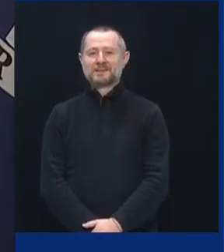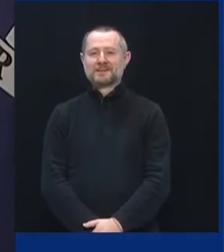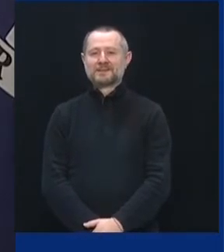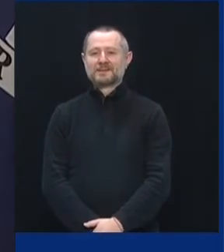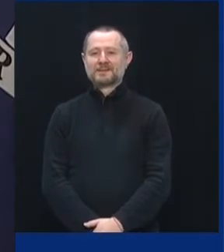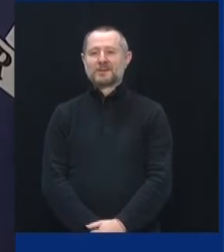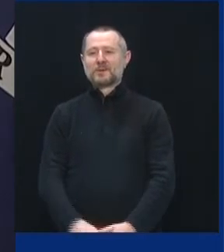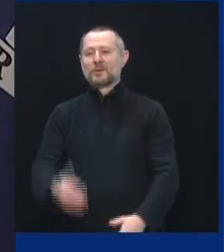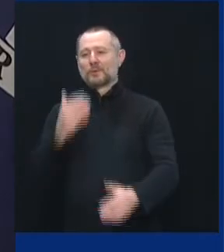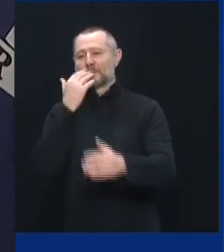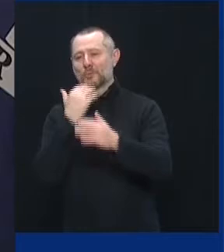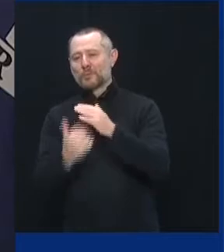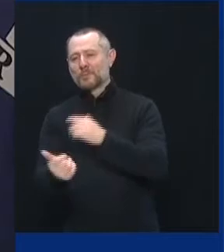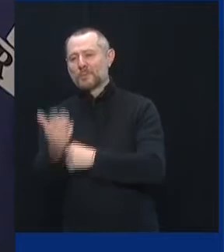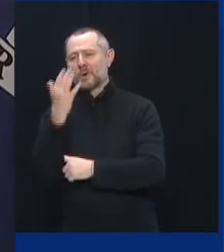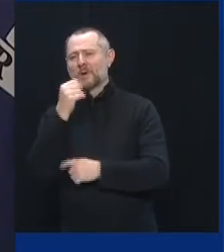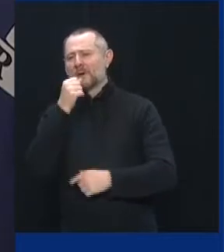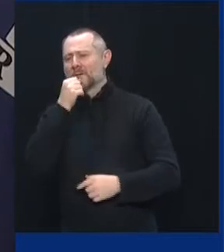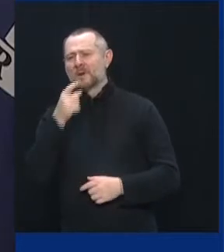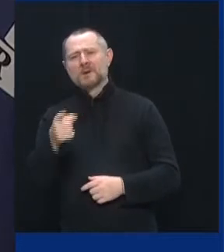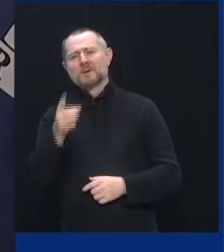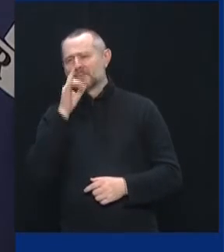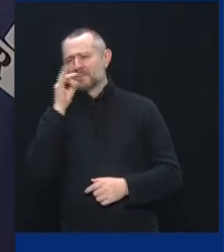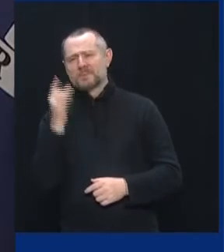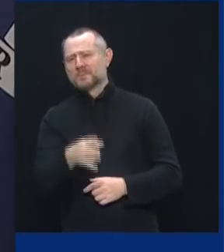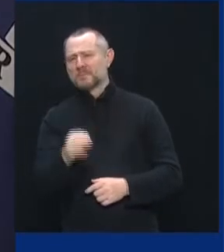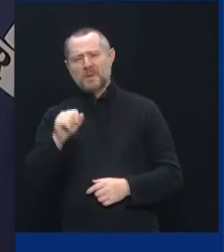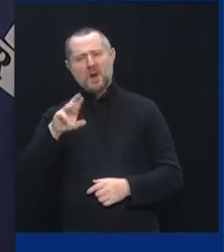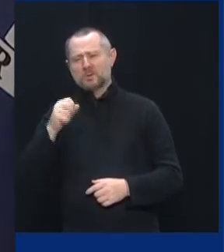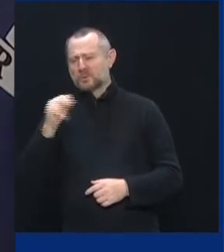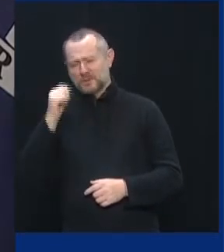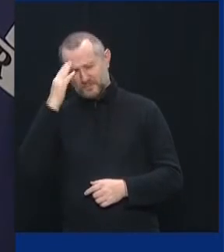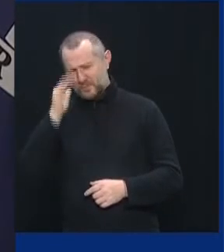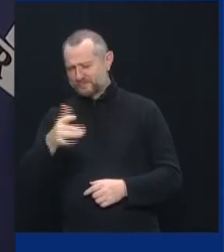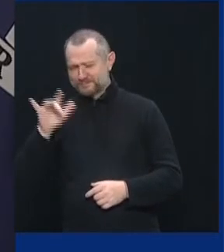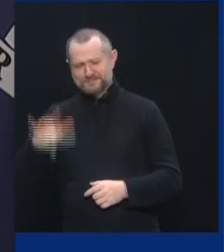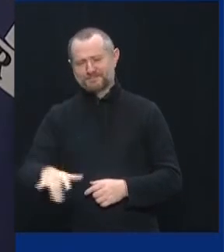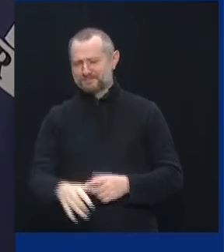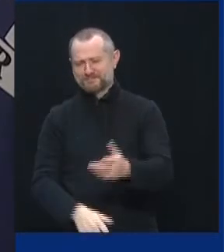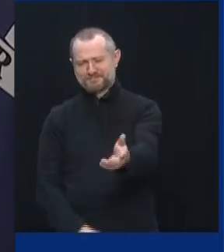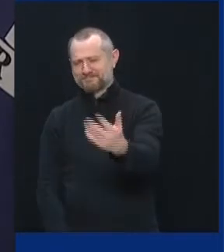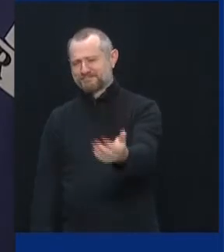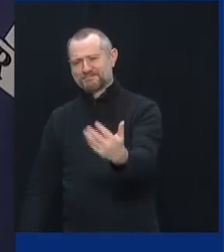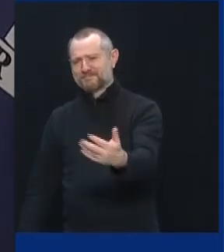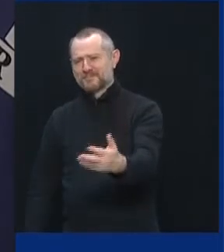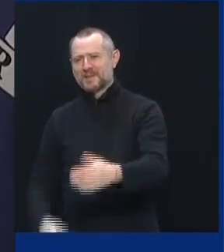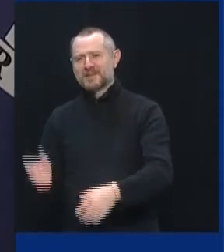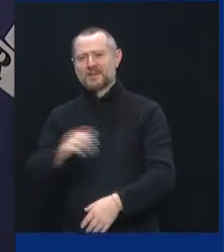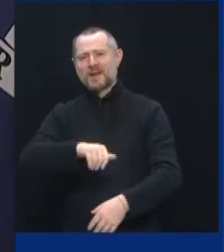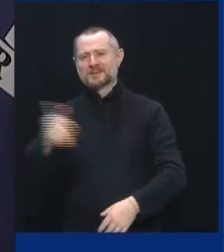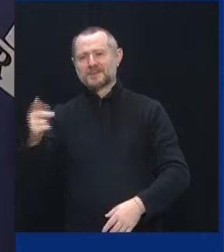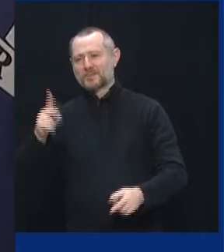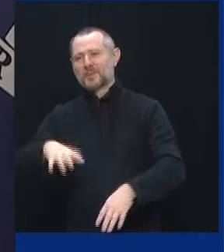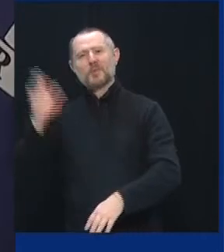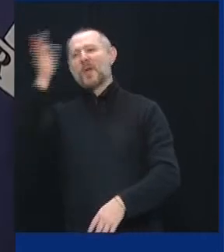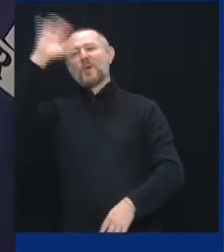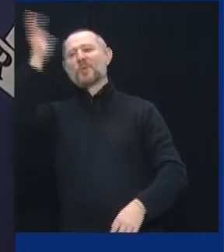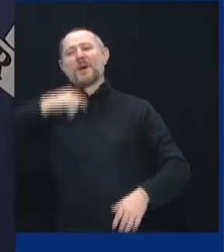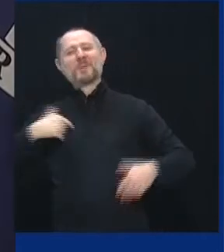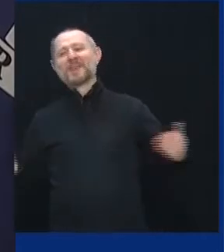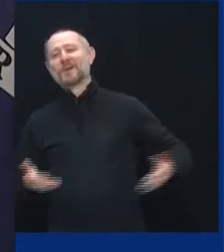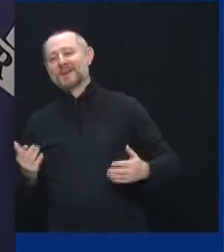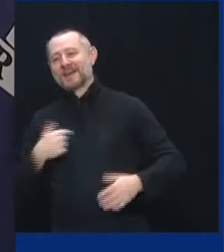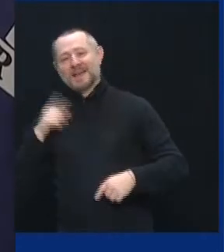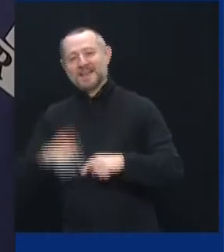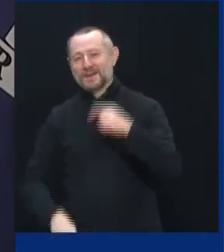Good morning, Okay, Governor. operator, forget it. Marcia doesn't know how to unmute the microphone. Go to the next question right away. No, I'm right here. Can you No, hear I me? can't hear